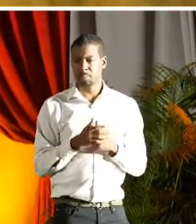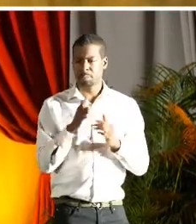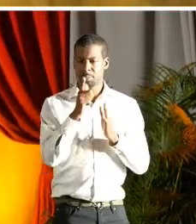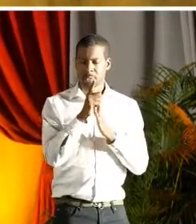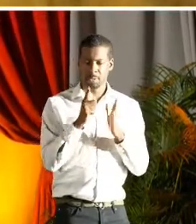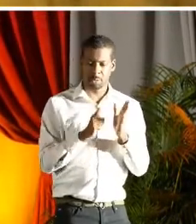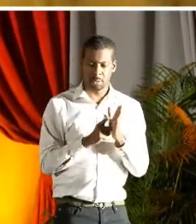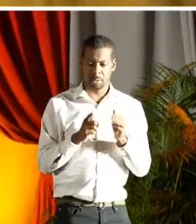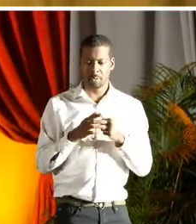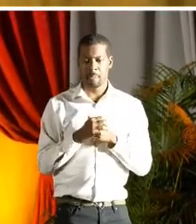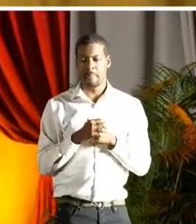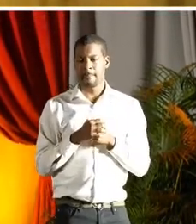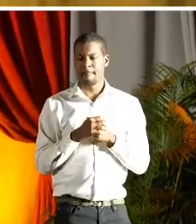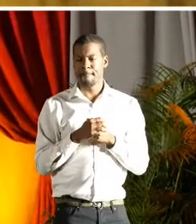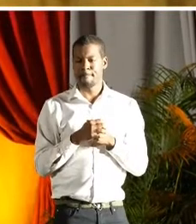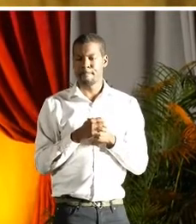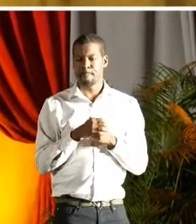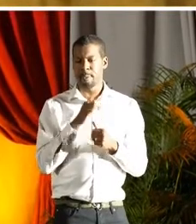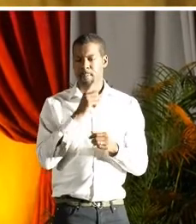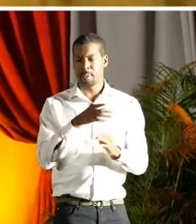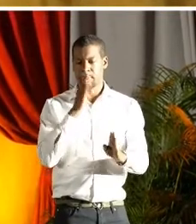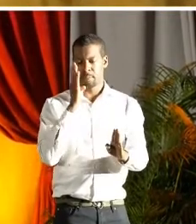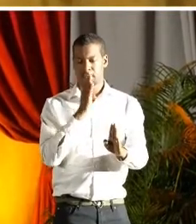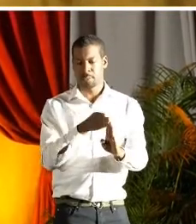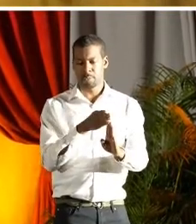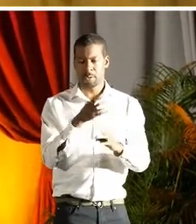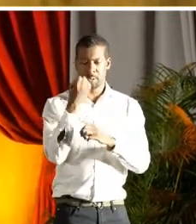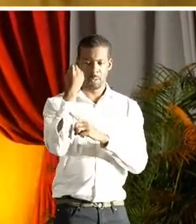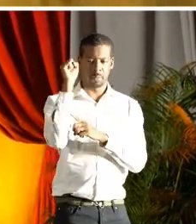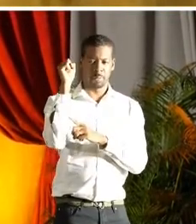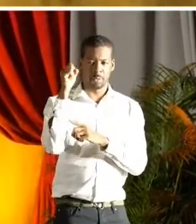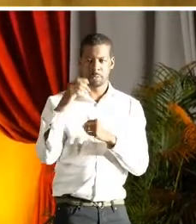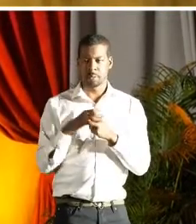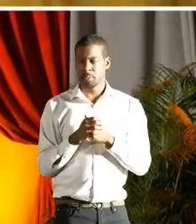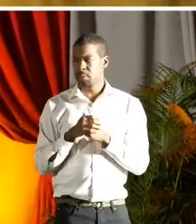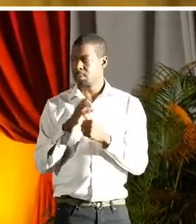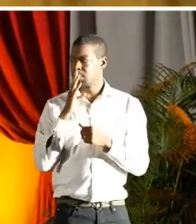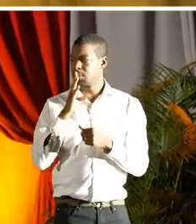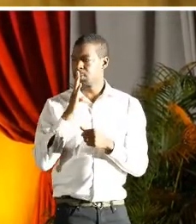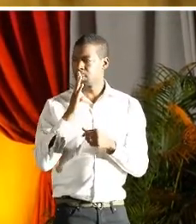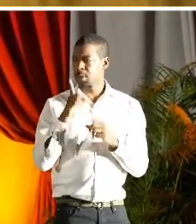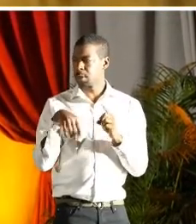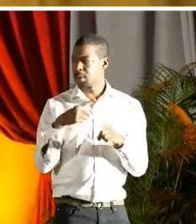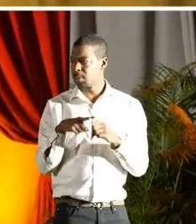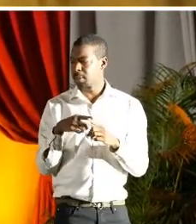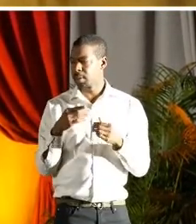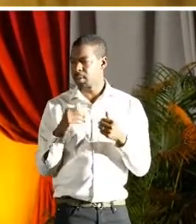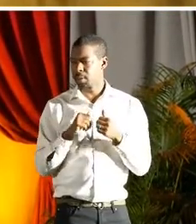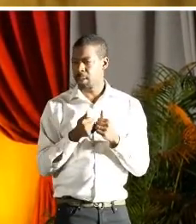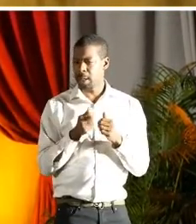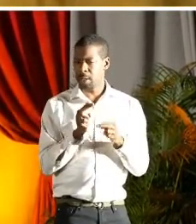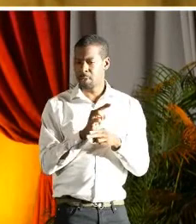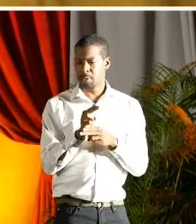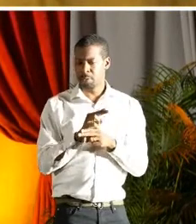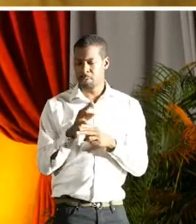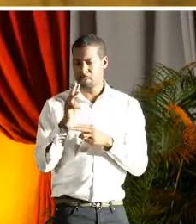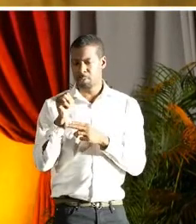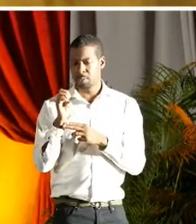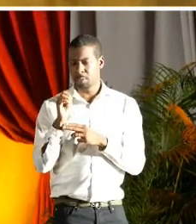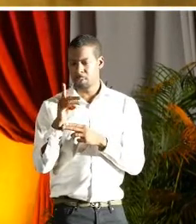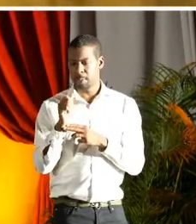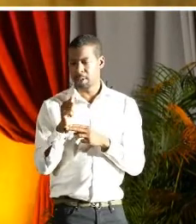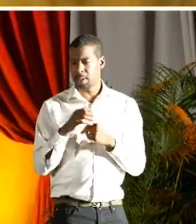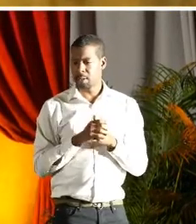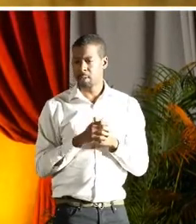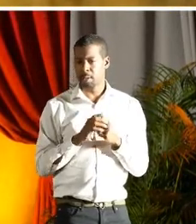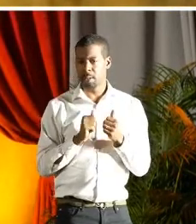law, whether we're talking about direct protest, whether we're talking about how we use the media, all of this